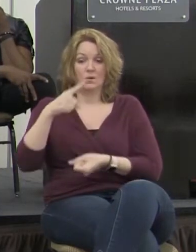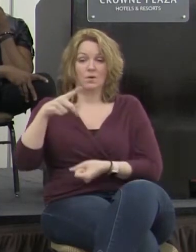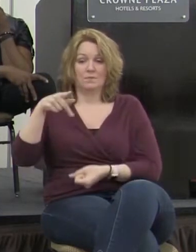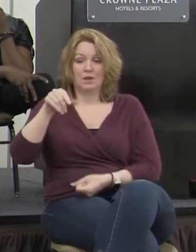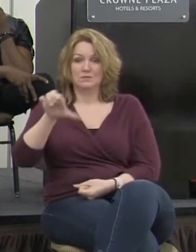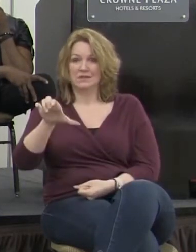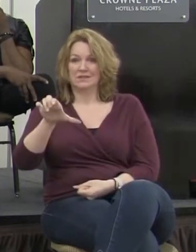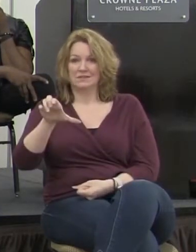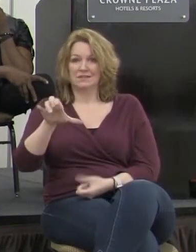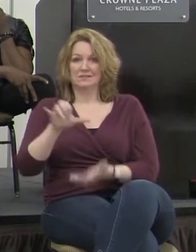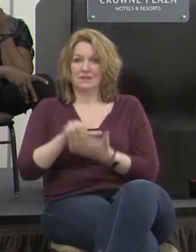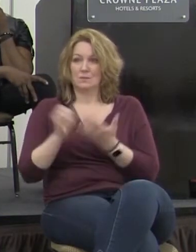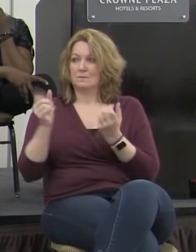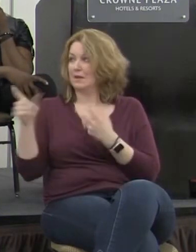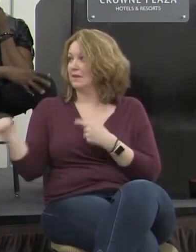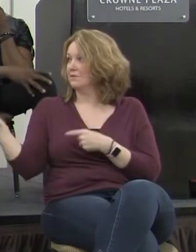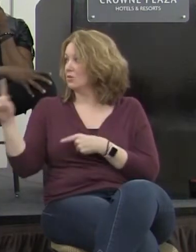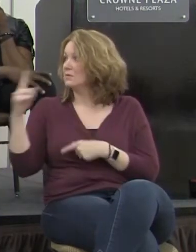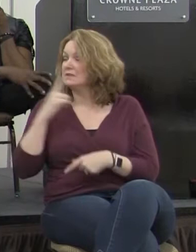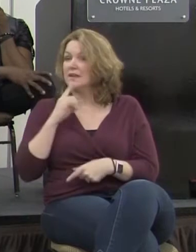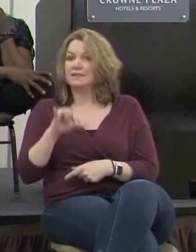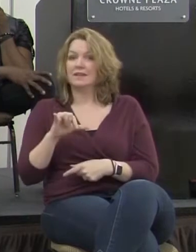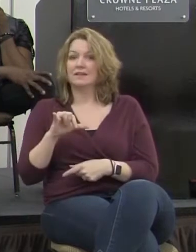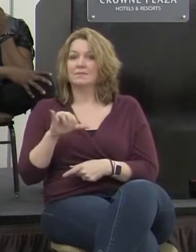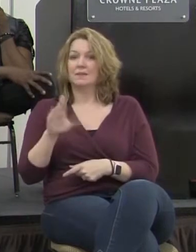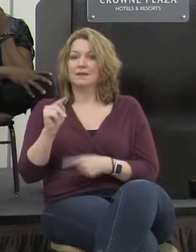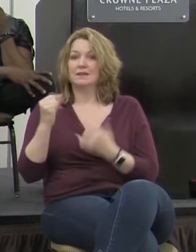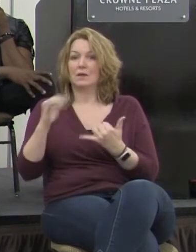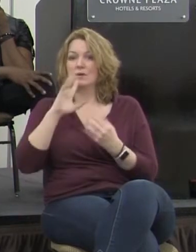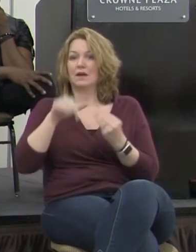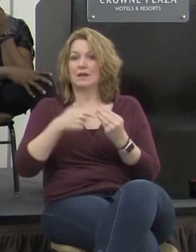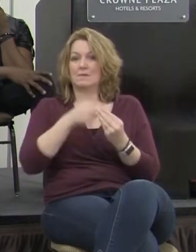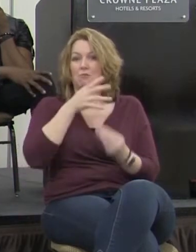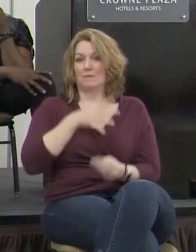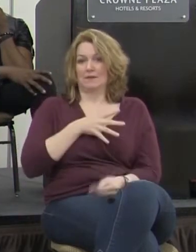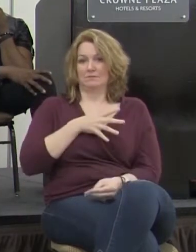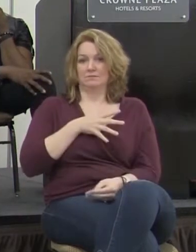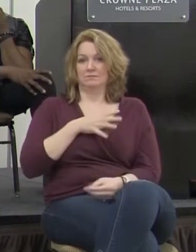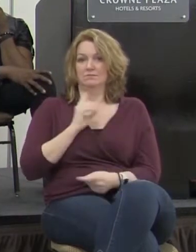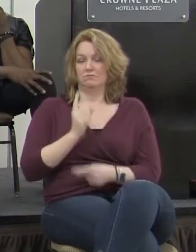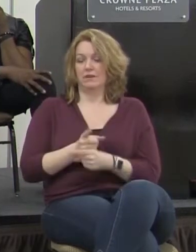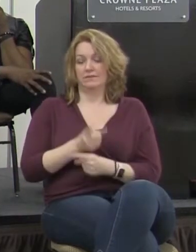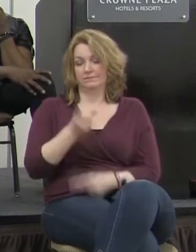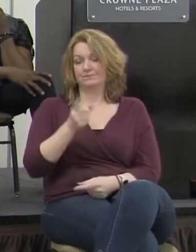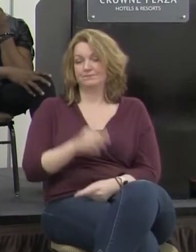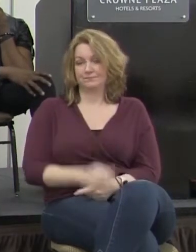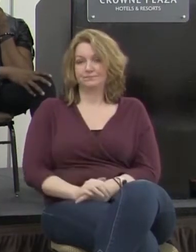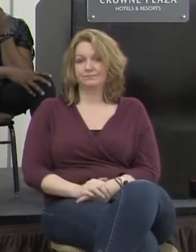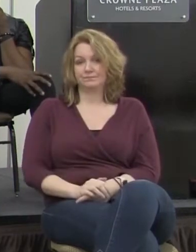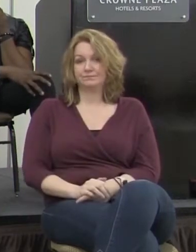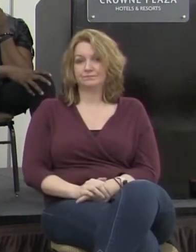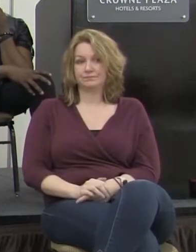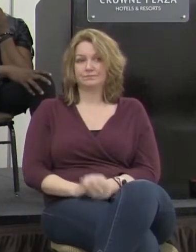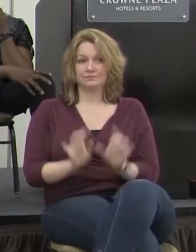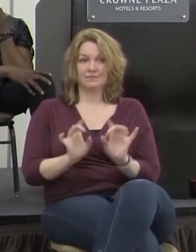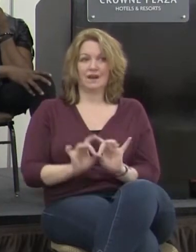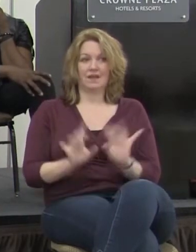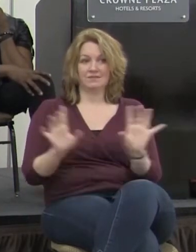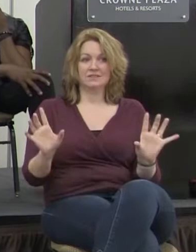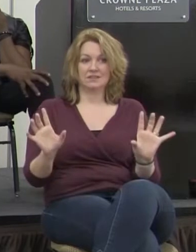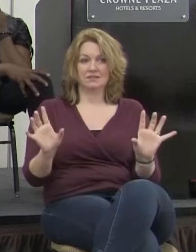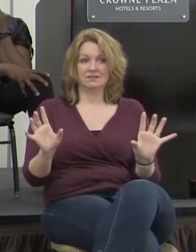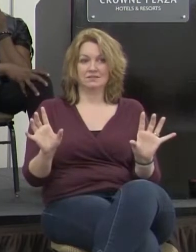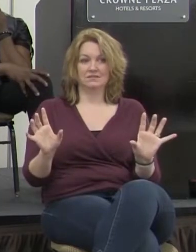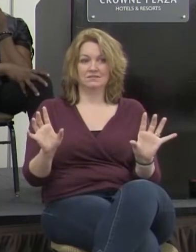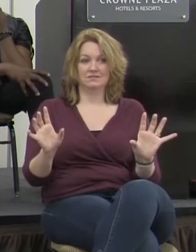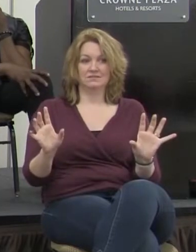is essentially what a lot of you seem to be saying, only now we're talking about women. Yes. And obviously, that should be a pretty clear